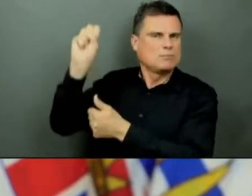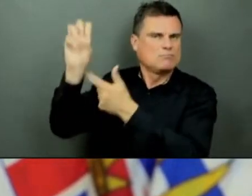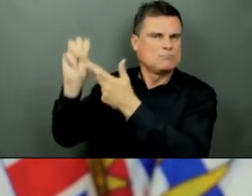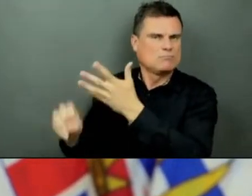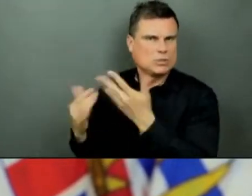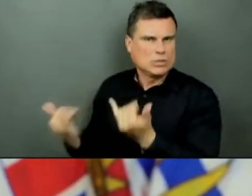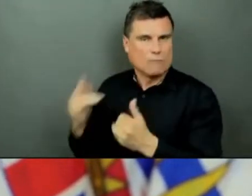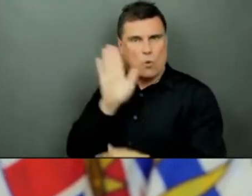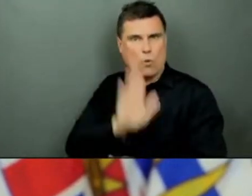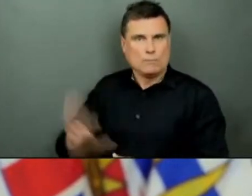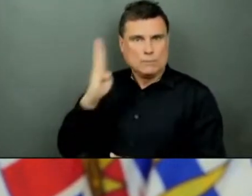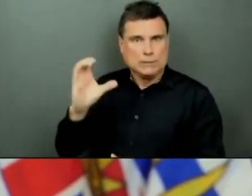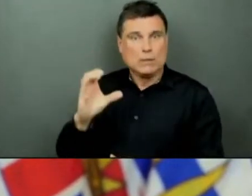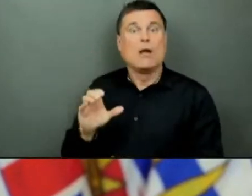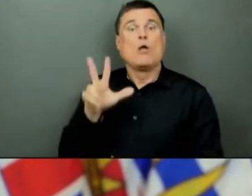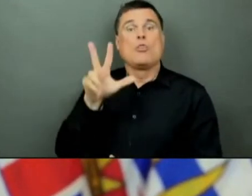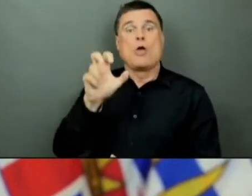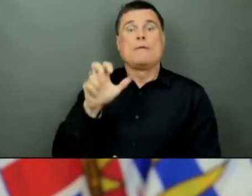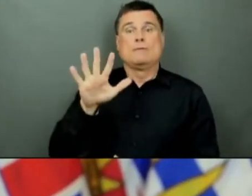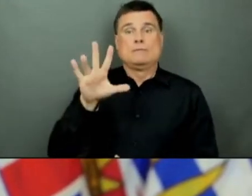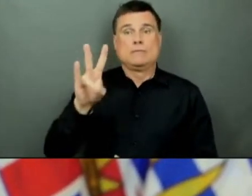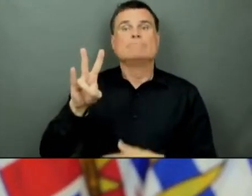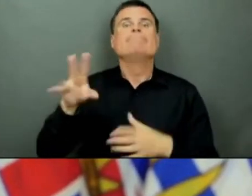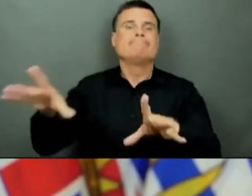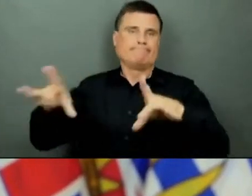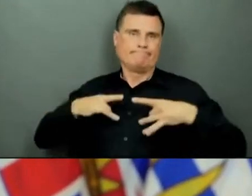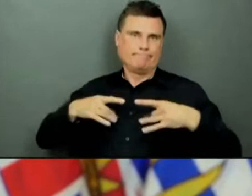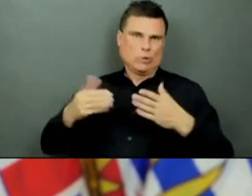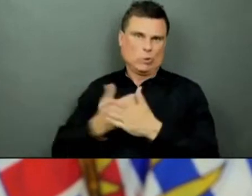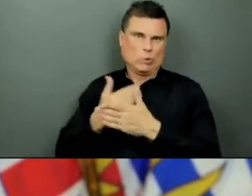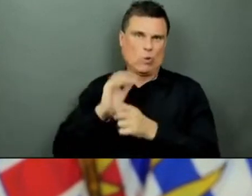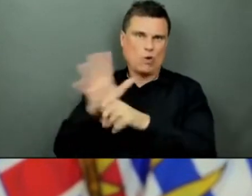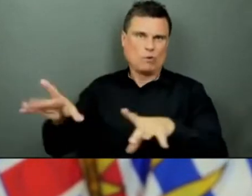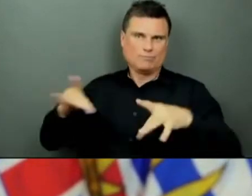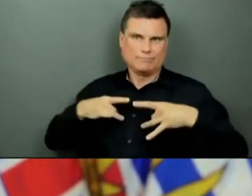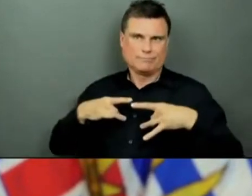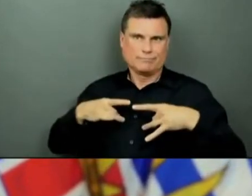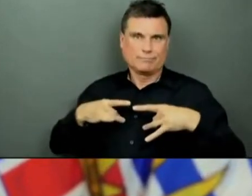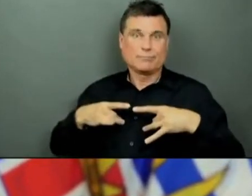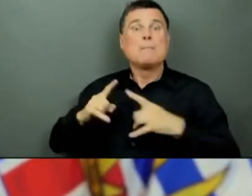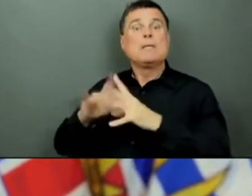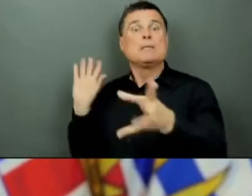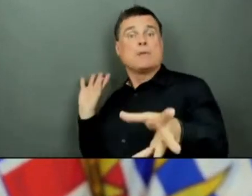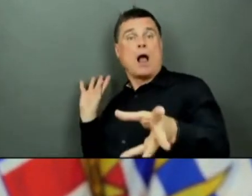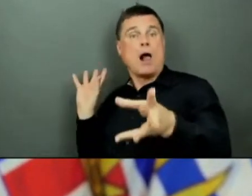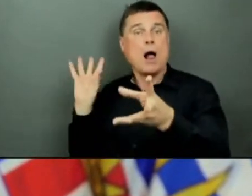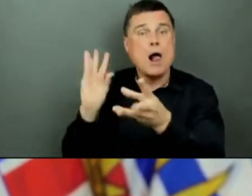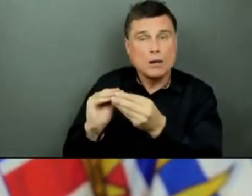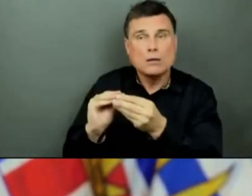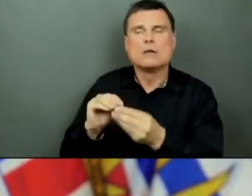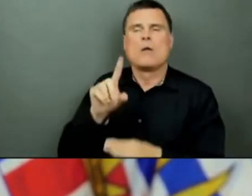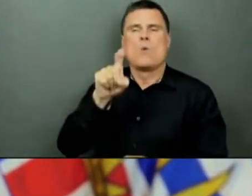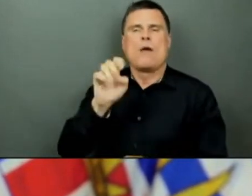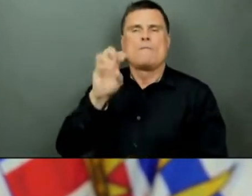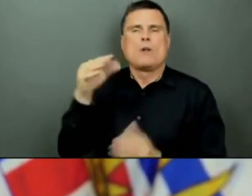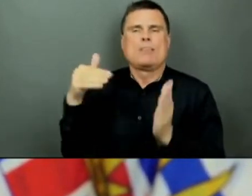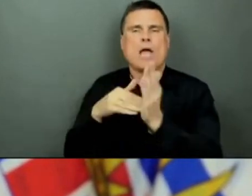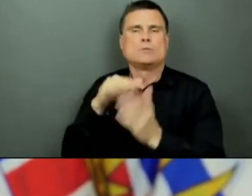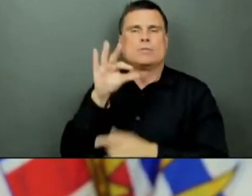have 357 new cases diagnosed with COVID-19, bringing the total number of people with COVID-19 to